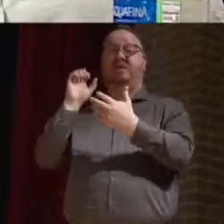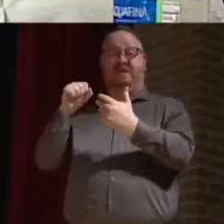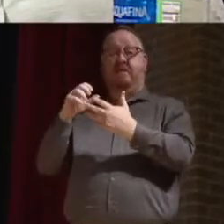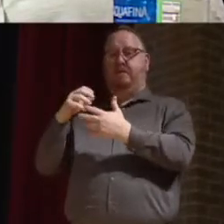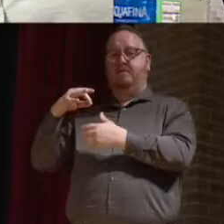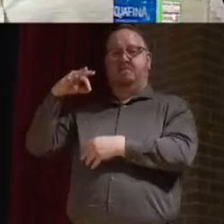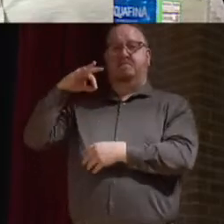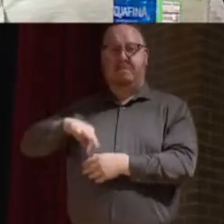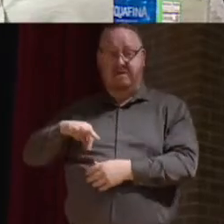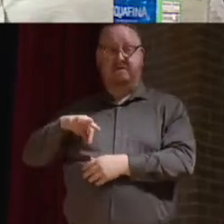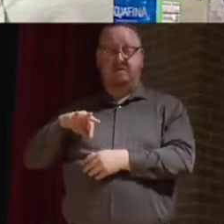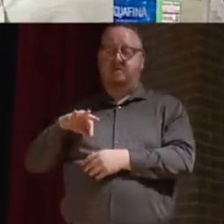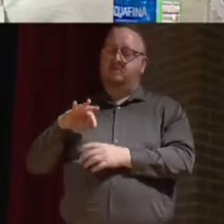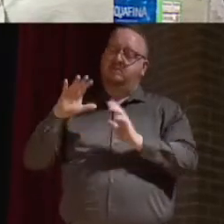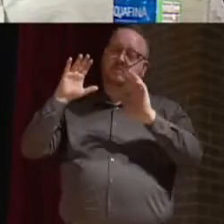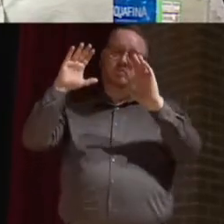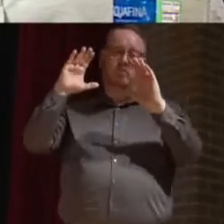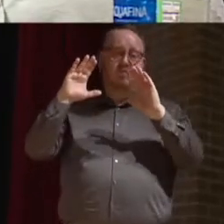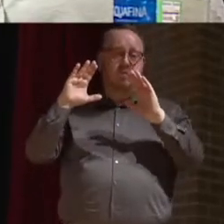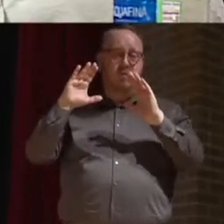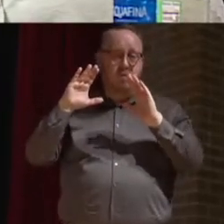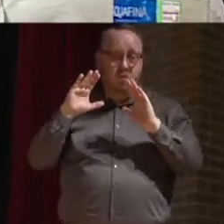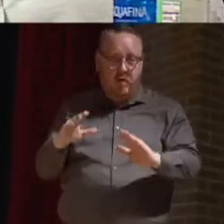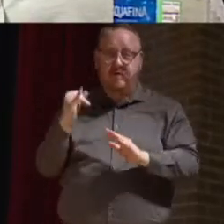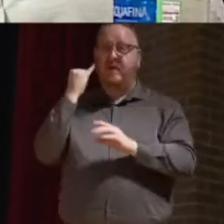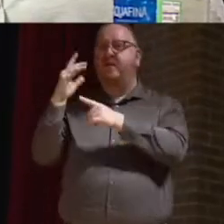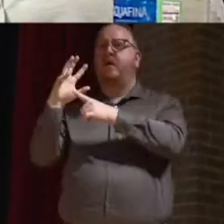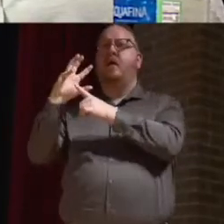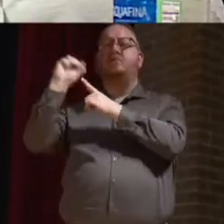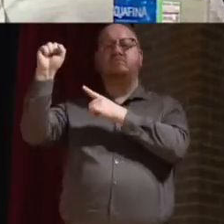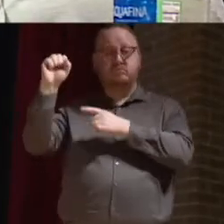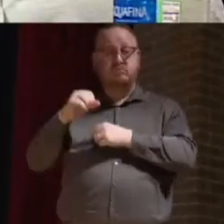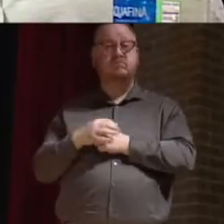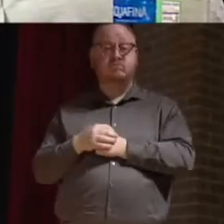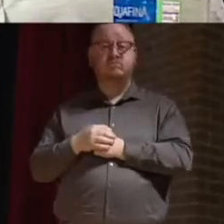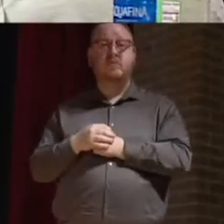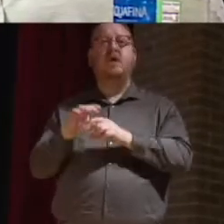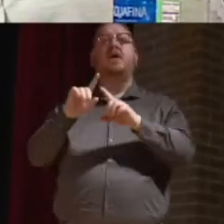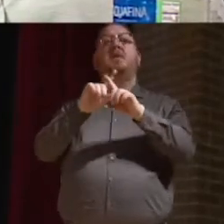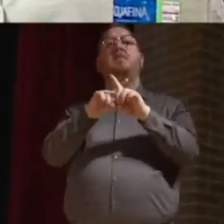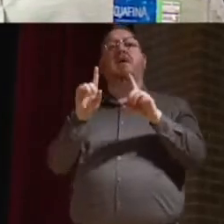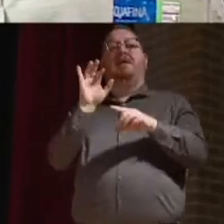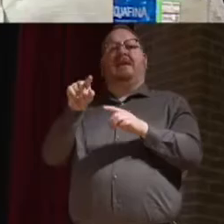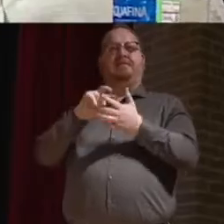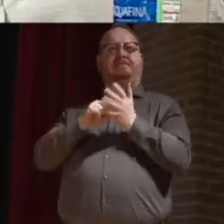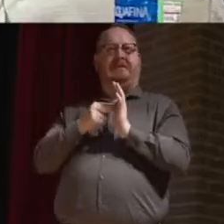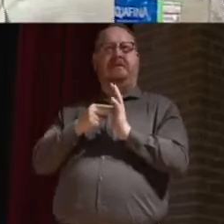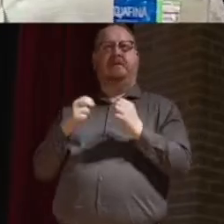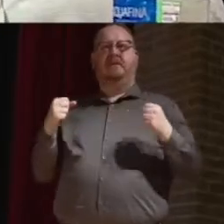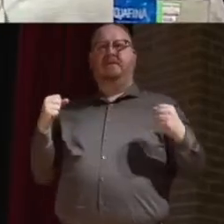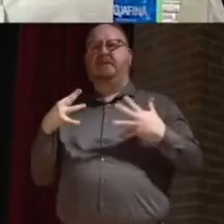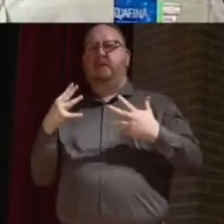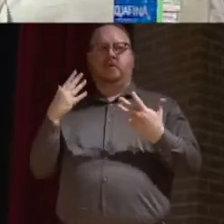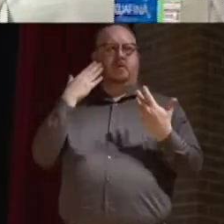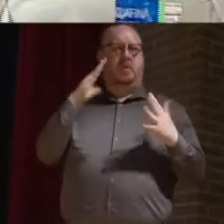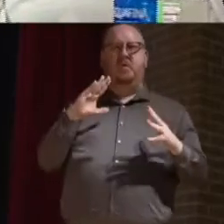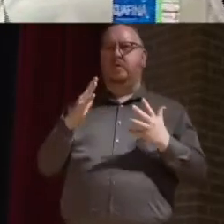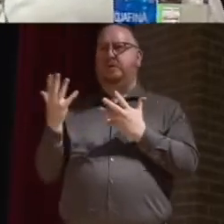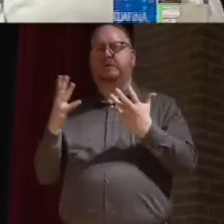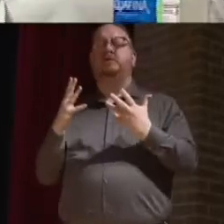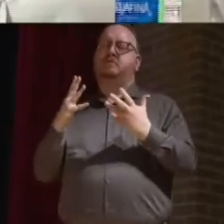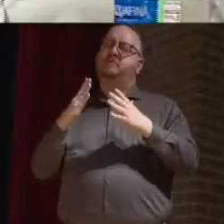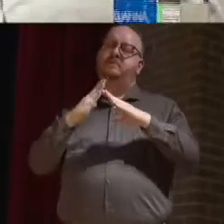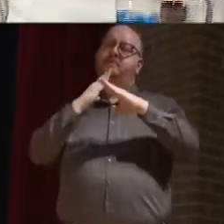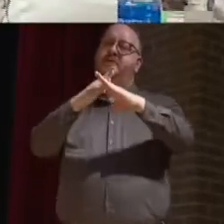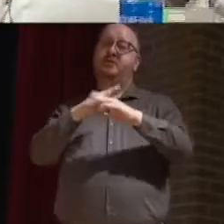the fear is that, okay, what does that mean? And that fear of what that means, I think, is a real barrier.